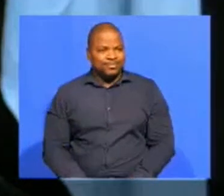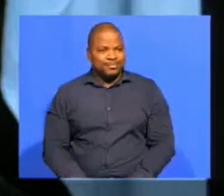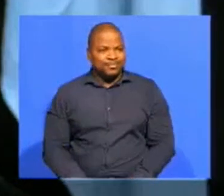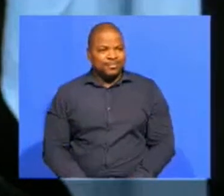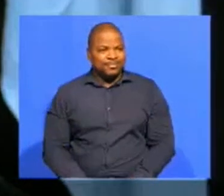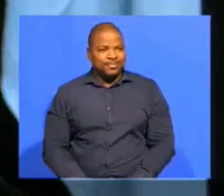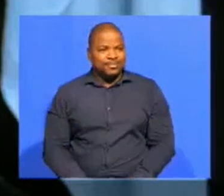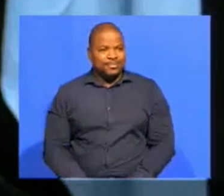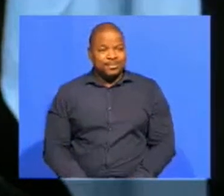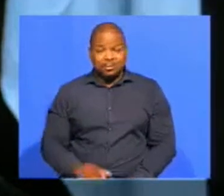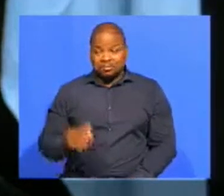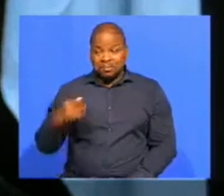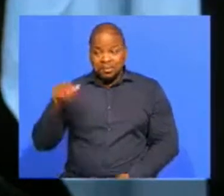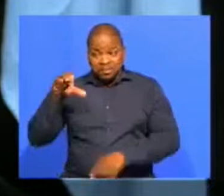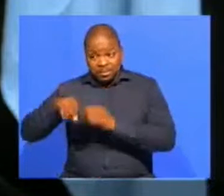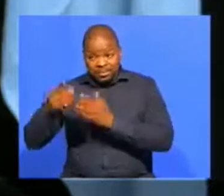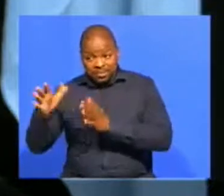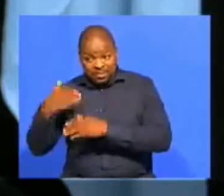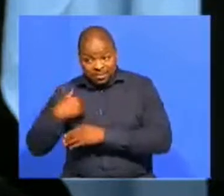You said you read it or you heard it?